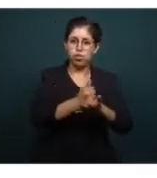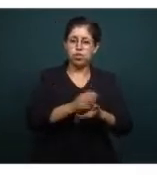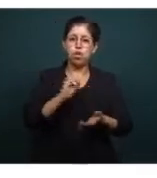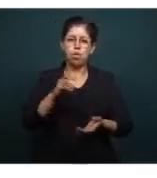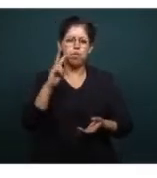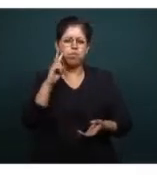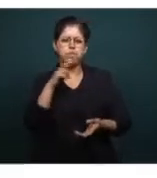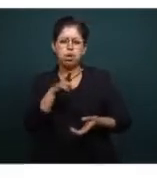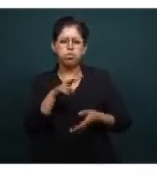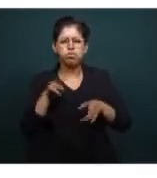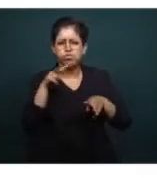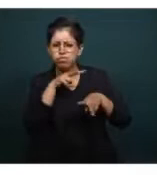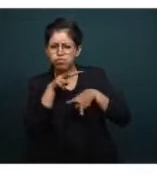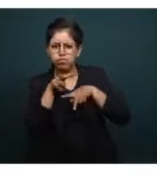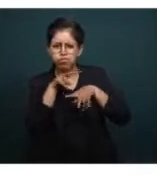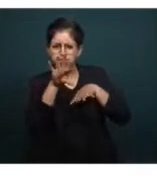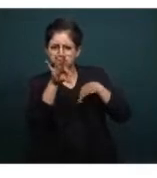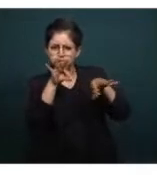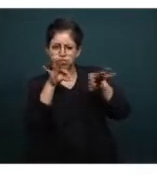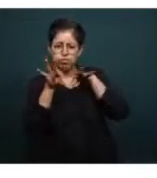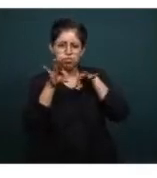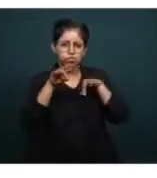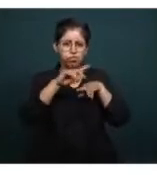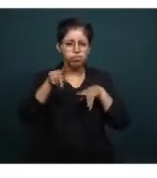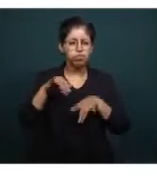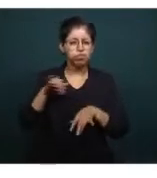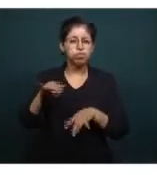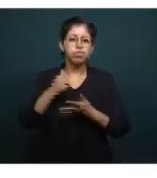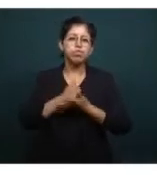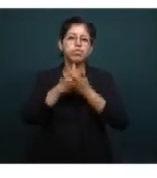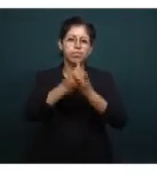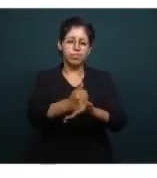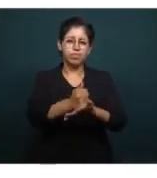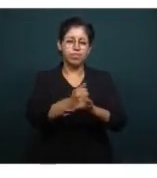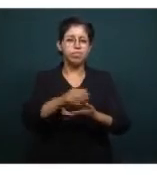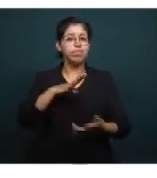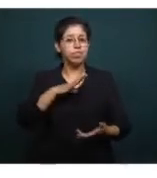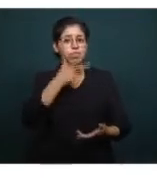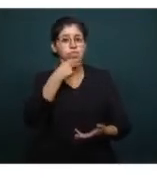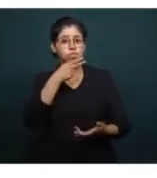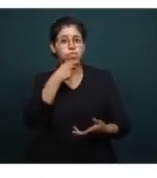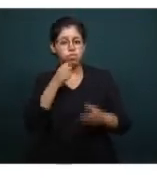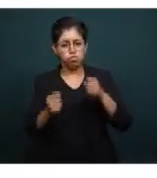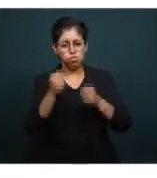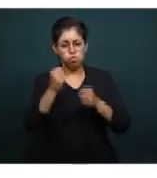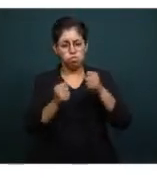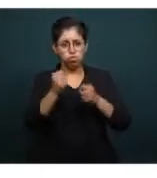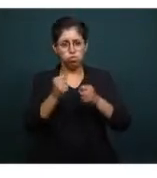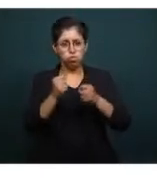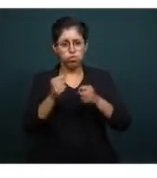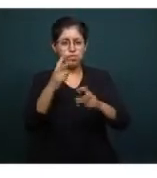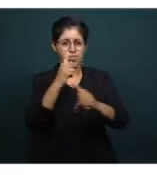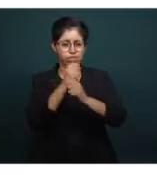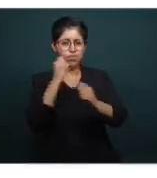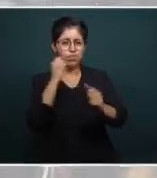incident. And also, we've noticed that some of the